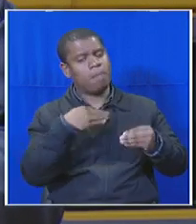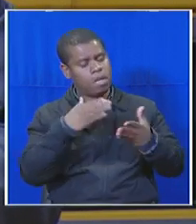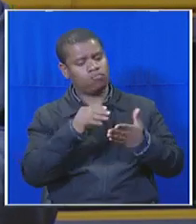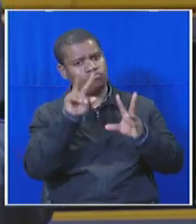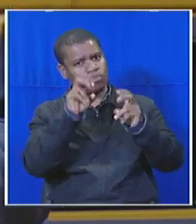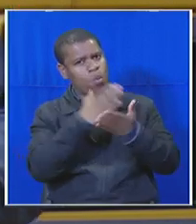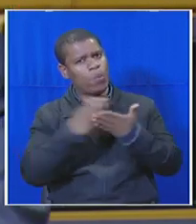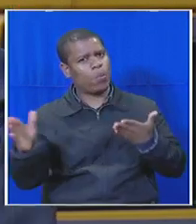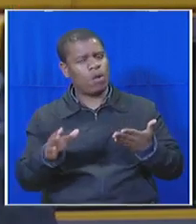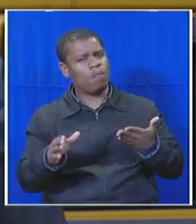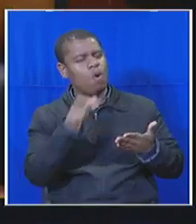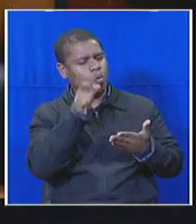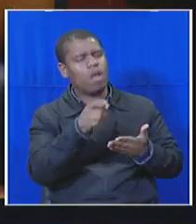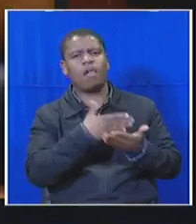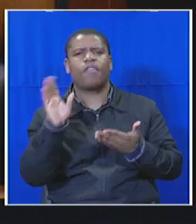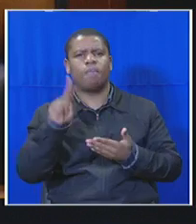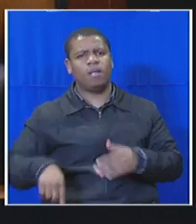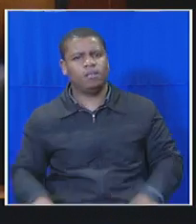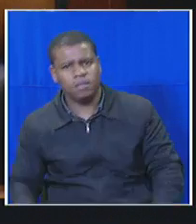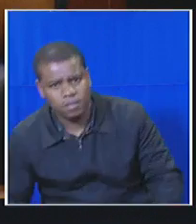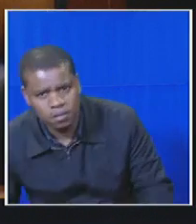the offensive word. Thank you.